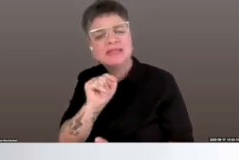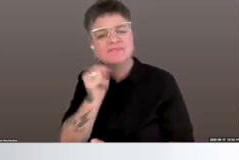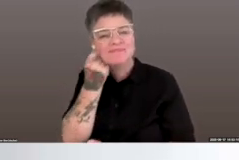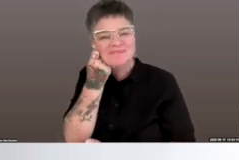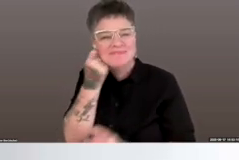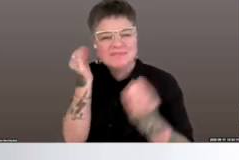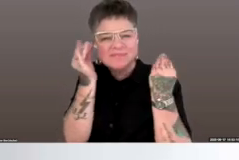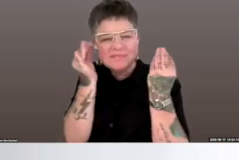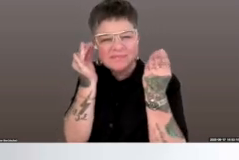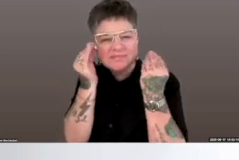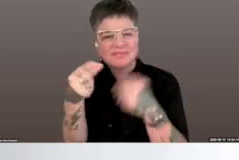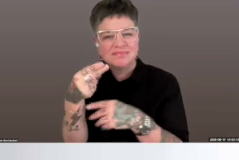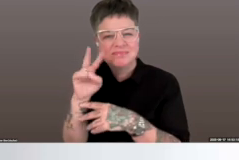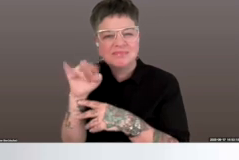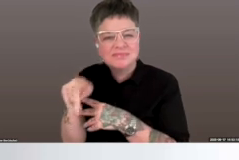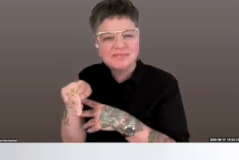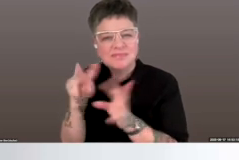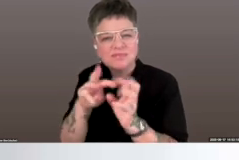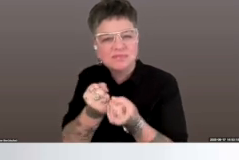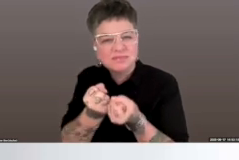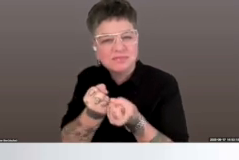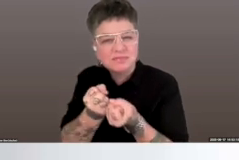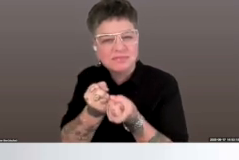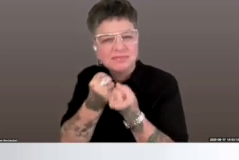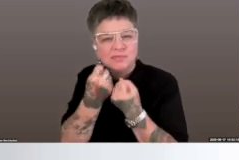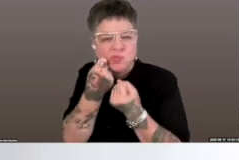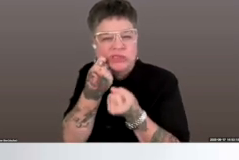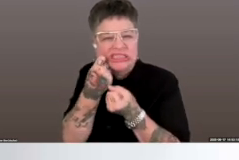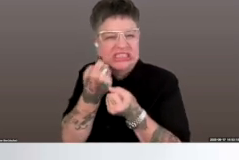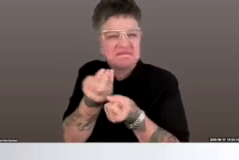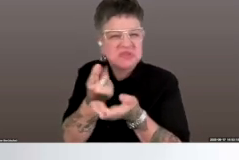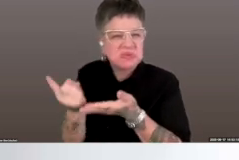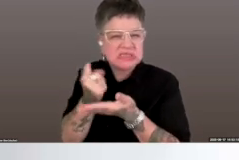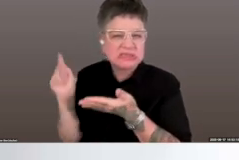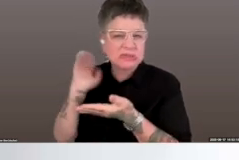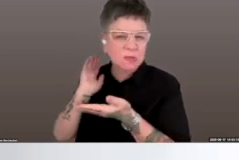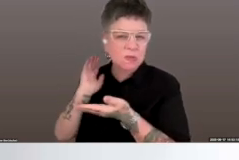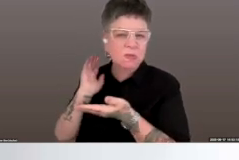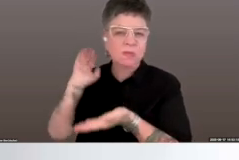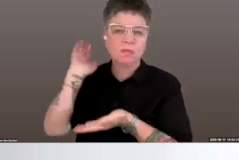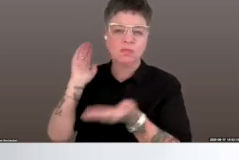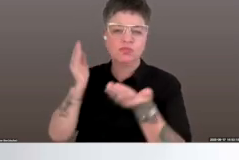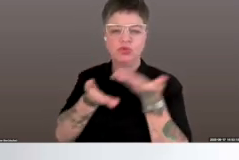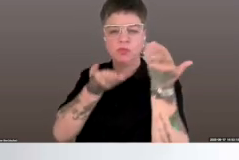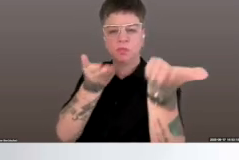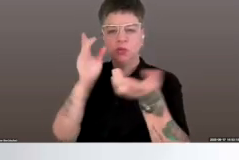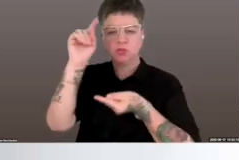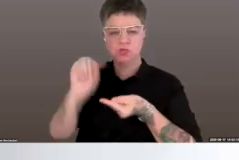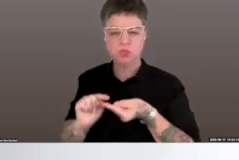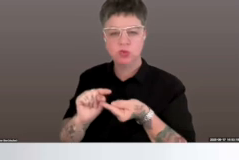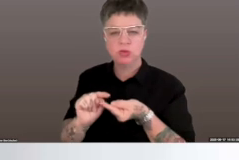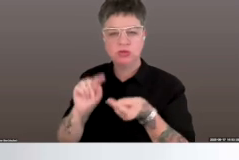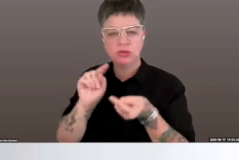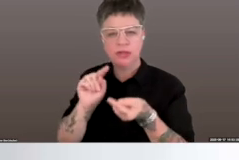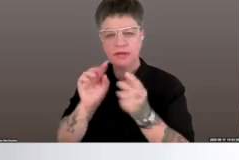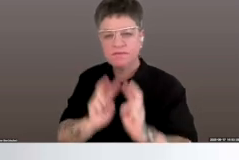there was the HFIP workshop a few weeks ago and the proposed reduction in the